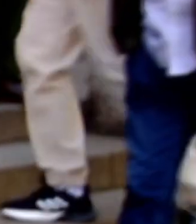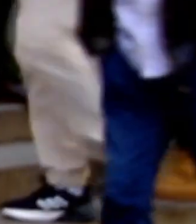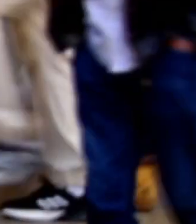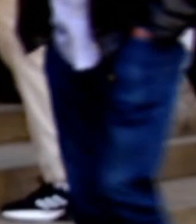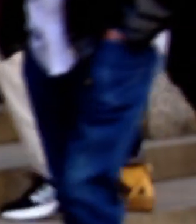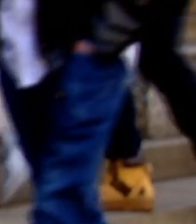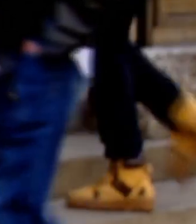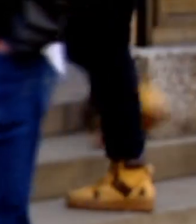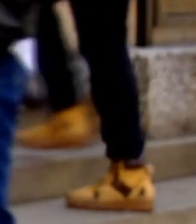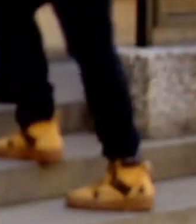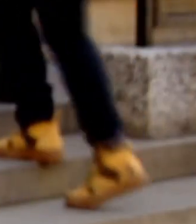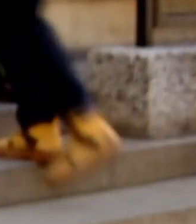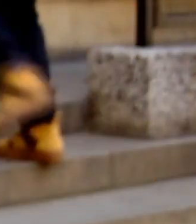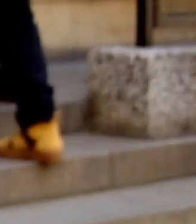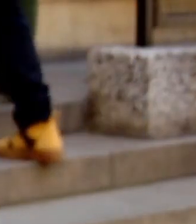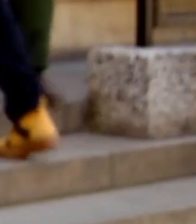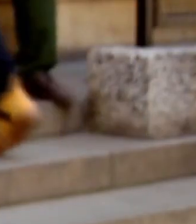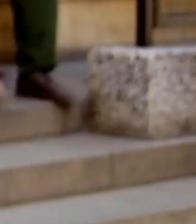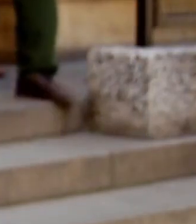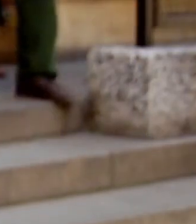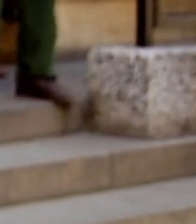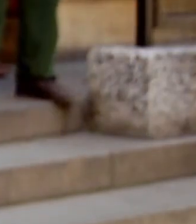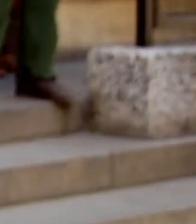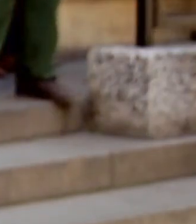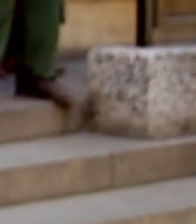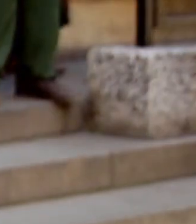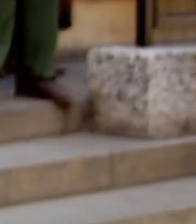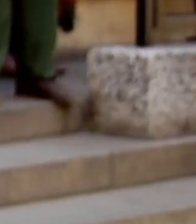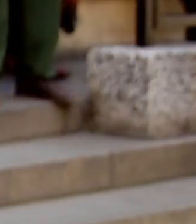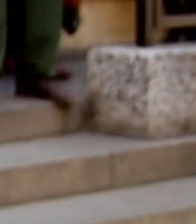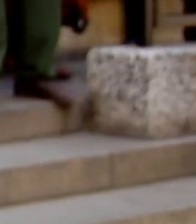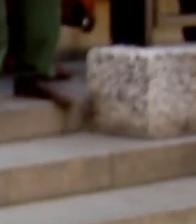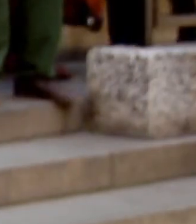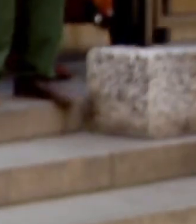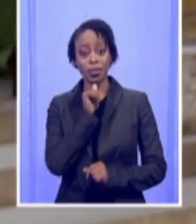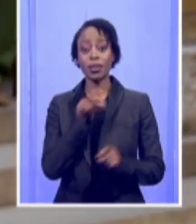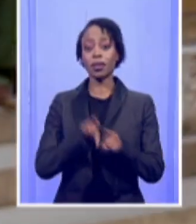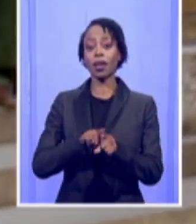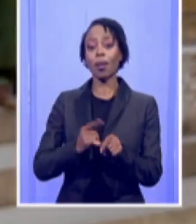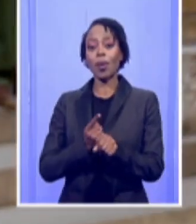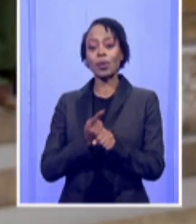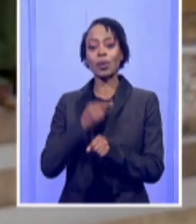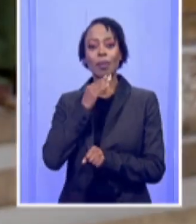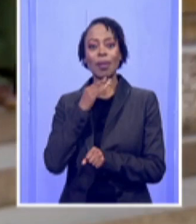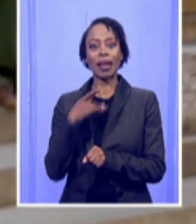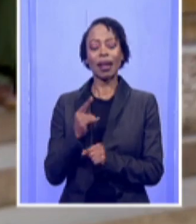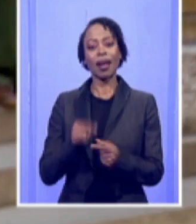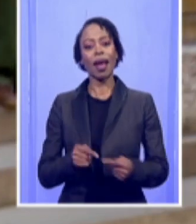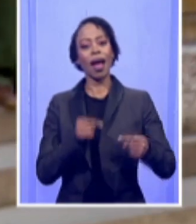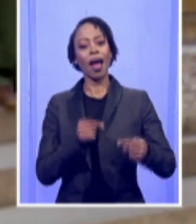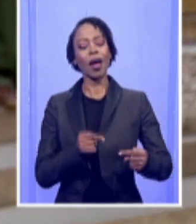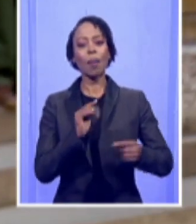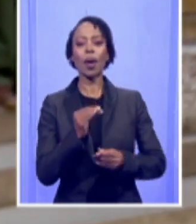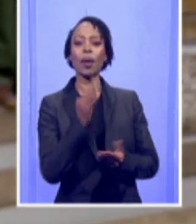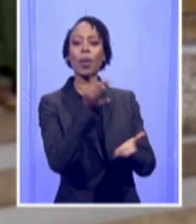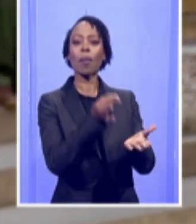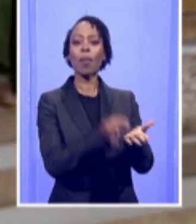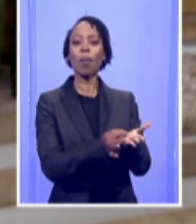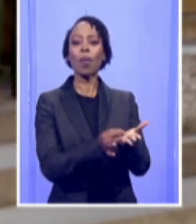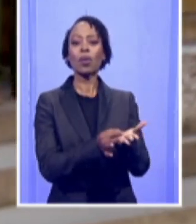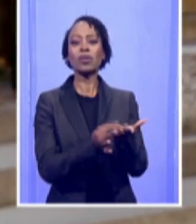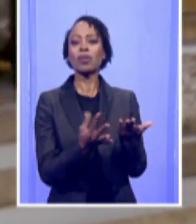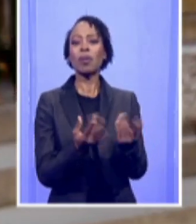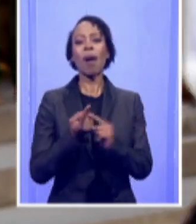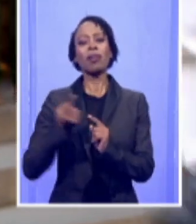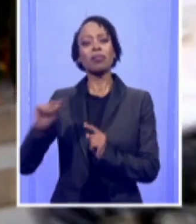give a proper evaluation of our argument. And he seems to have dismissed an argument that we didn't present to the court.